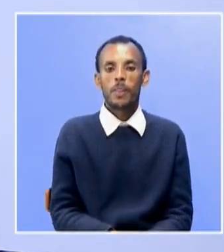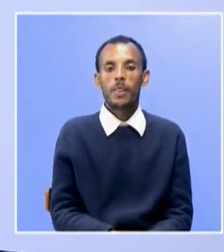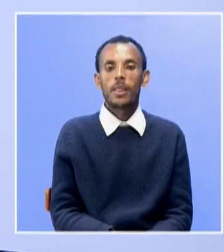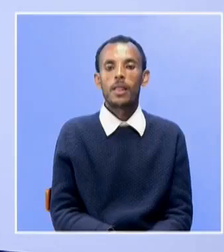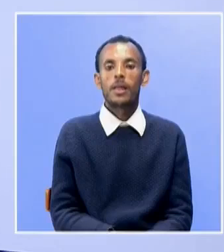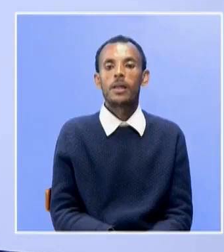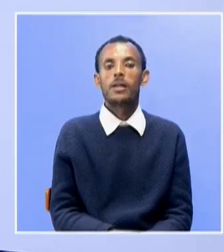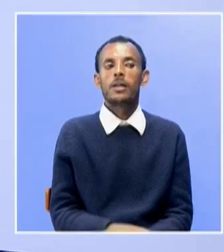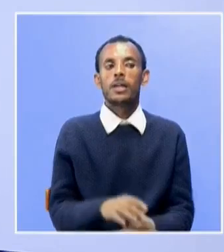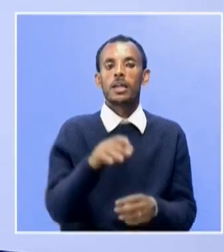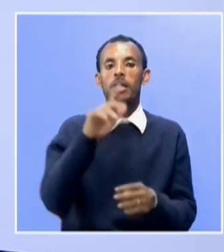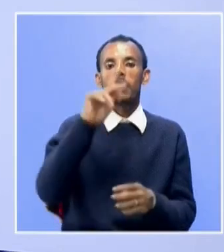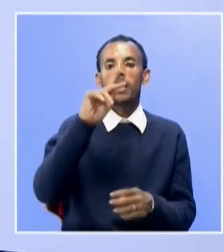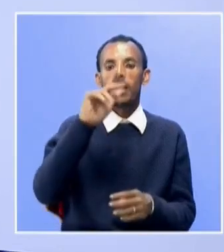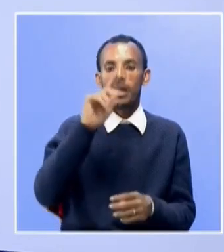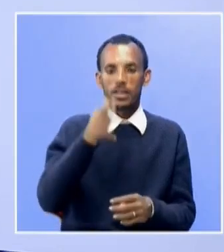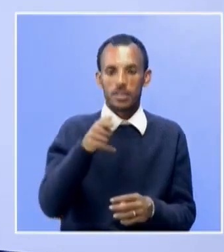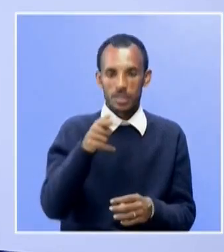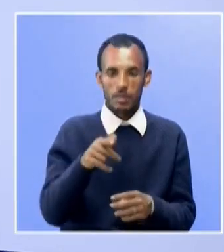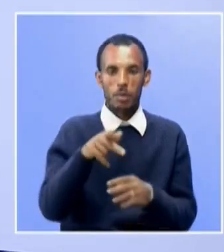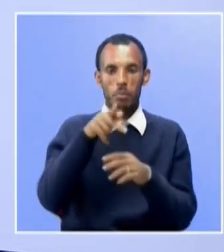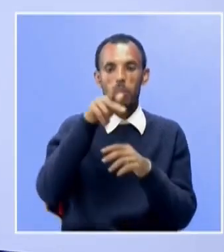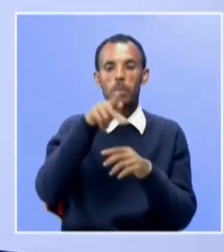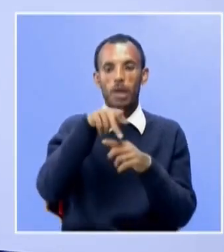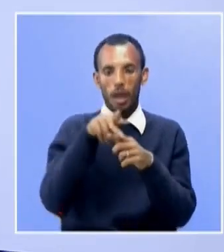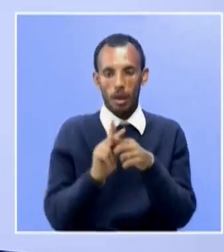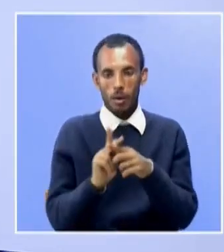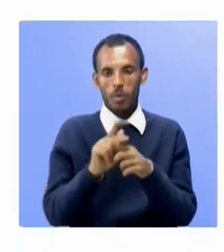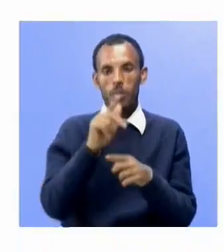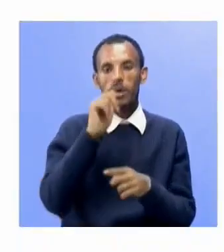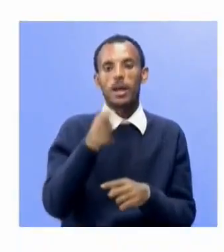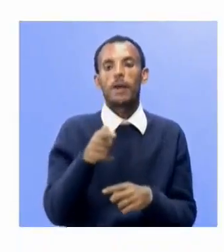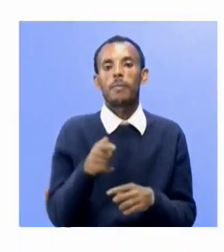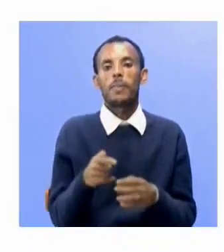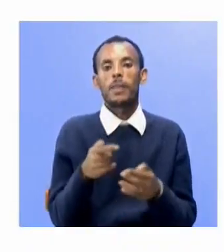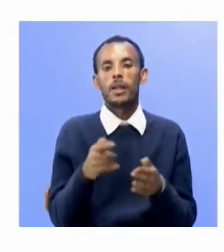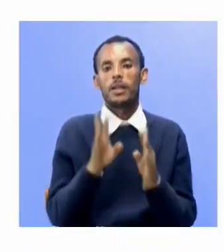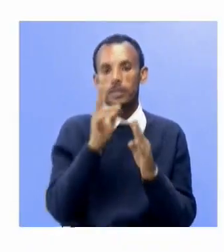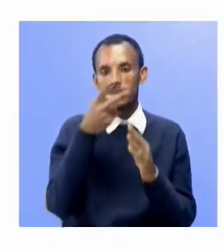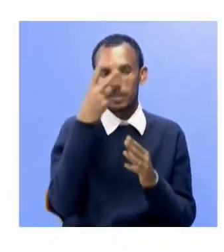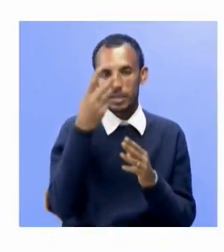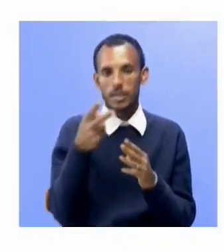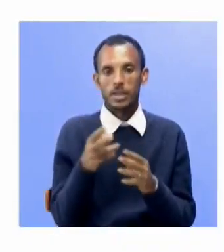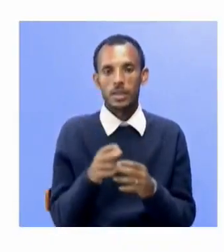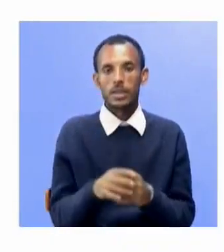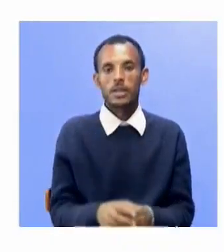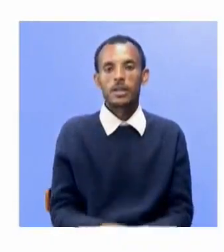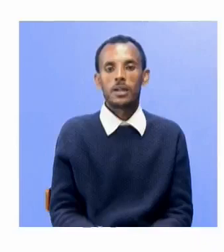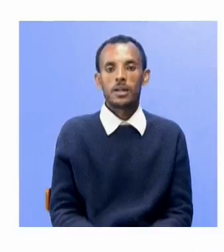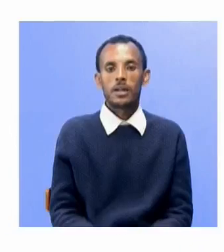mass in kg. So here, let me say this one, weights or mass.